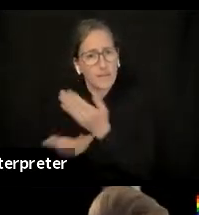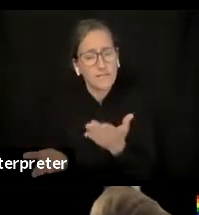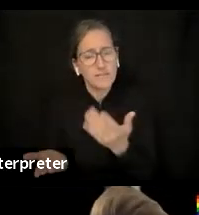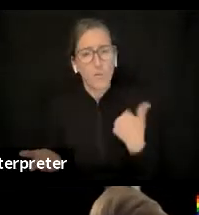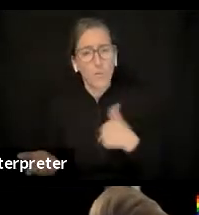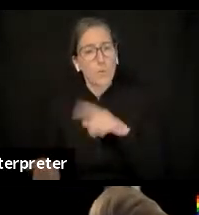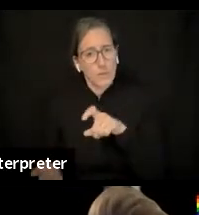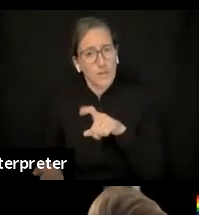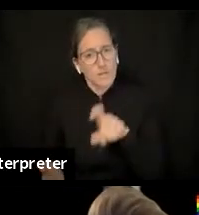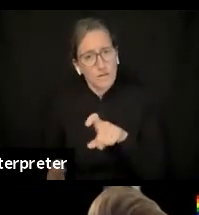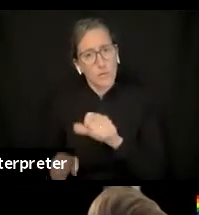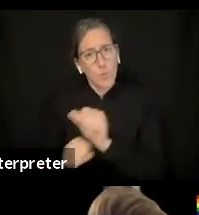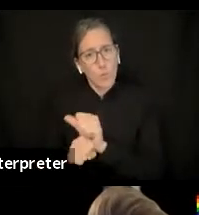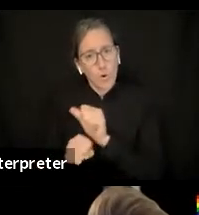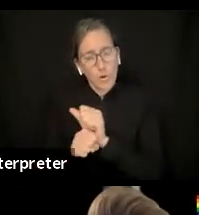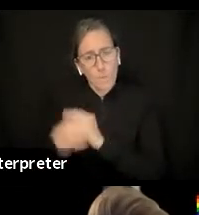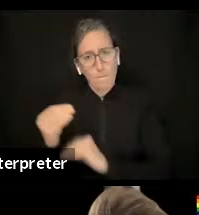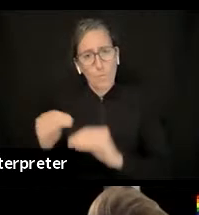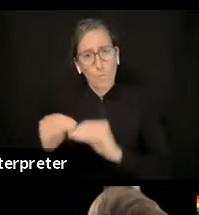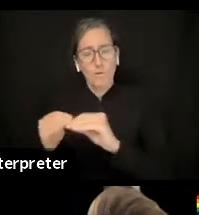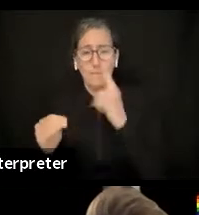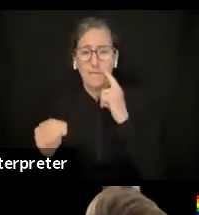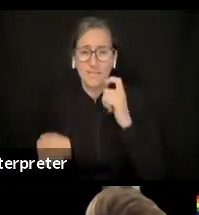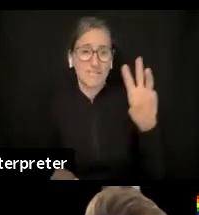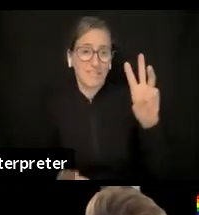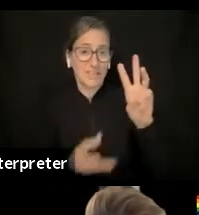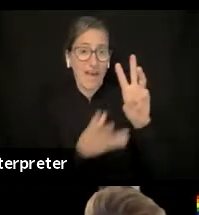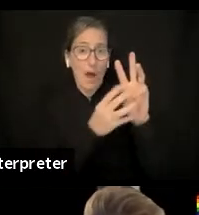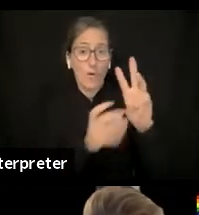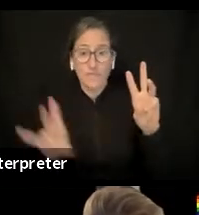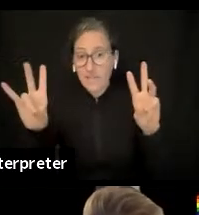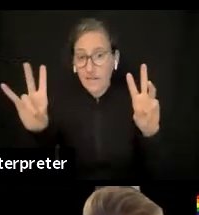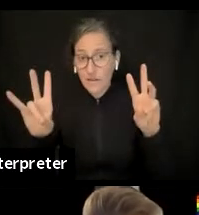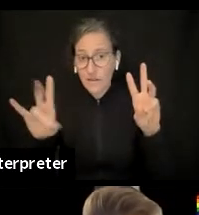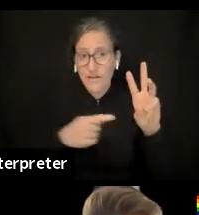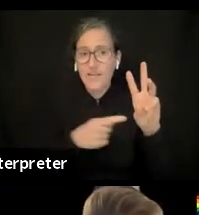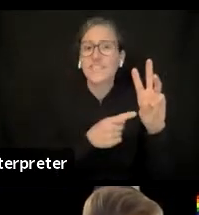of the 7 of us are white, cis, and heterosexual. We look forward